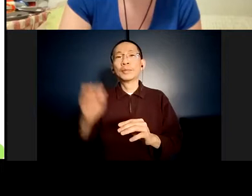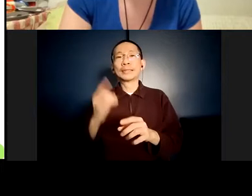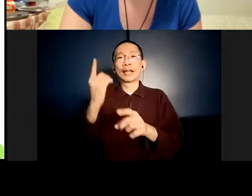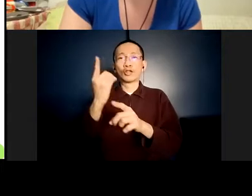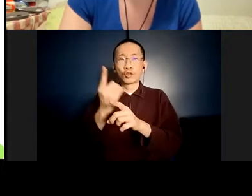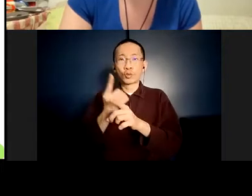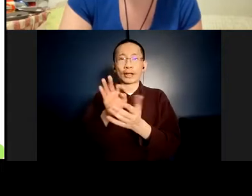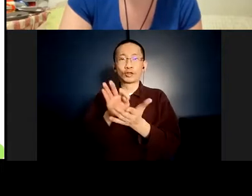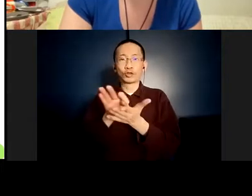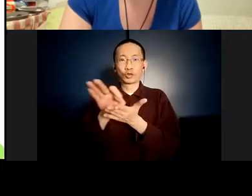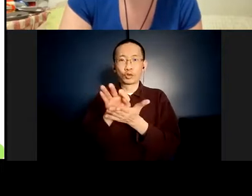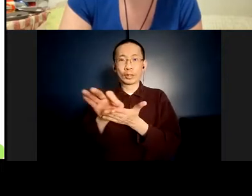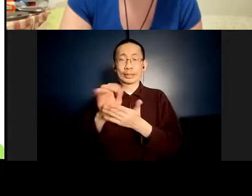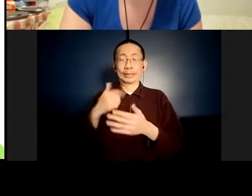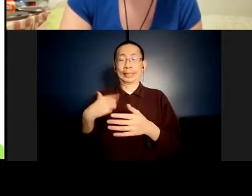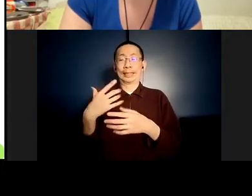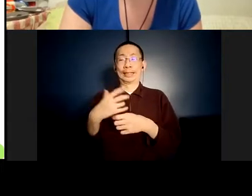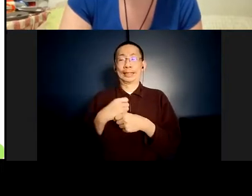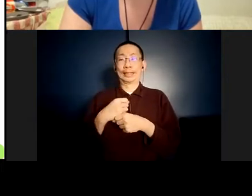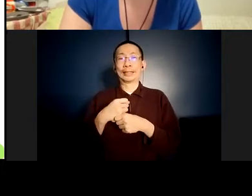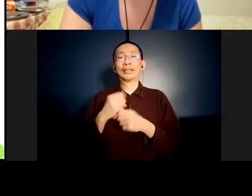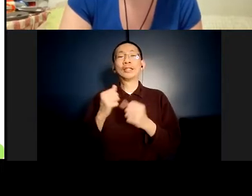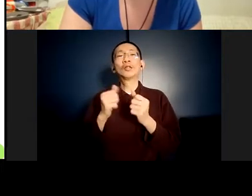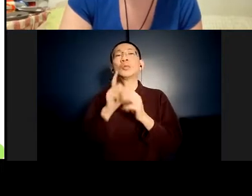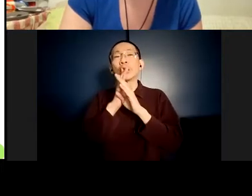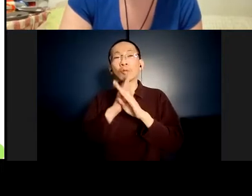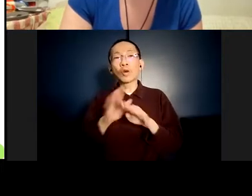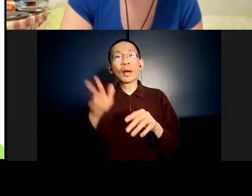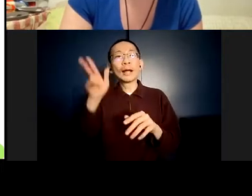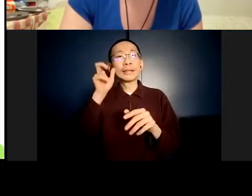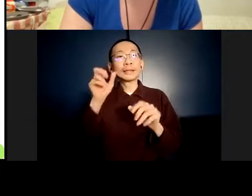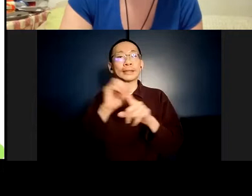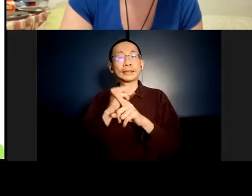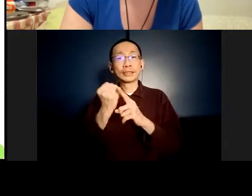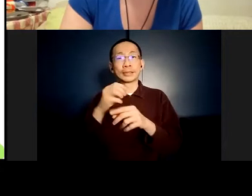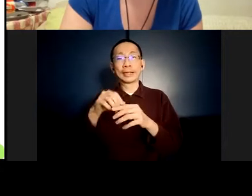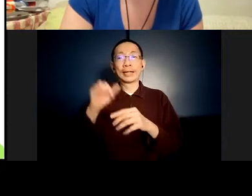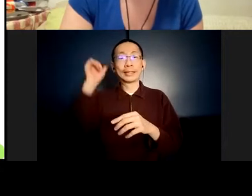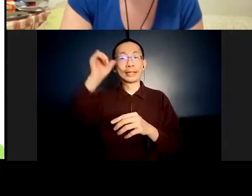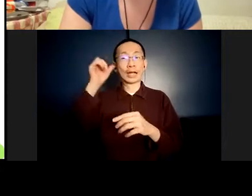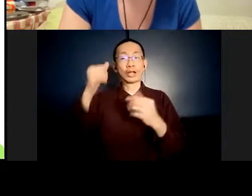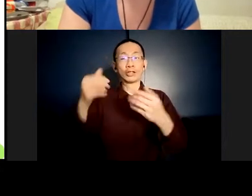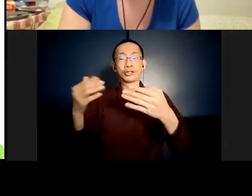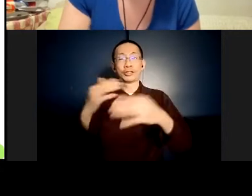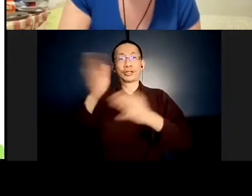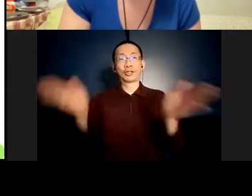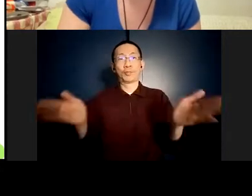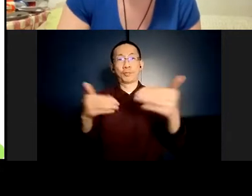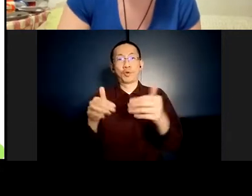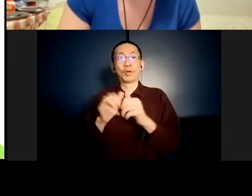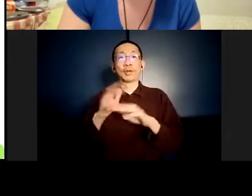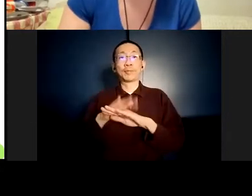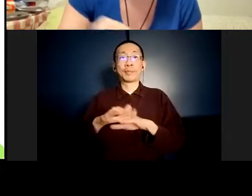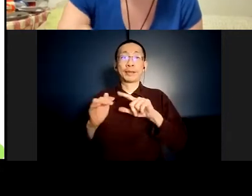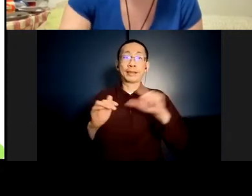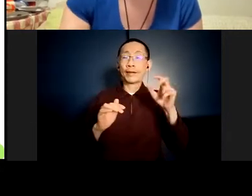scores that I got in a quiet listening situation in the audiology booth with my left implant and with